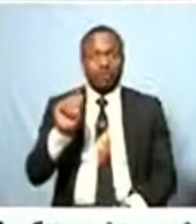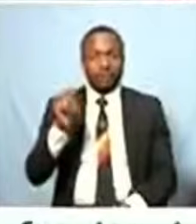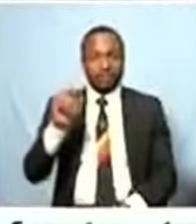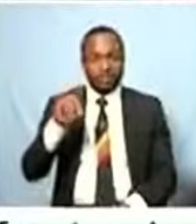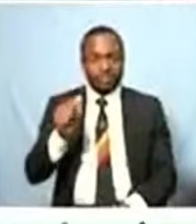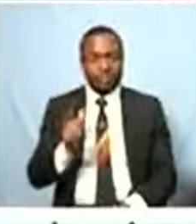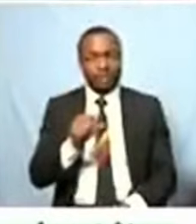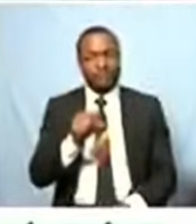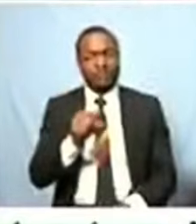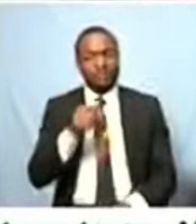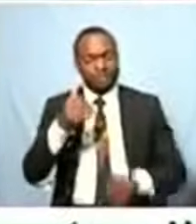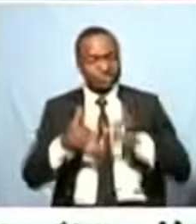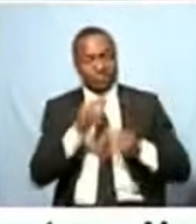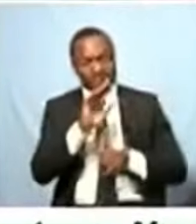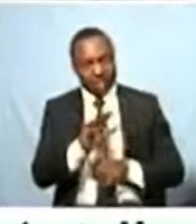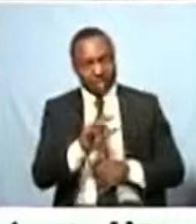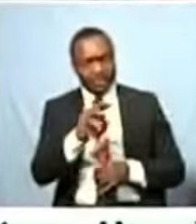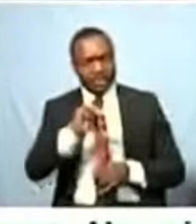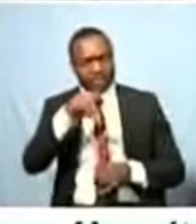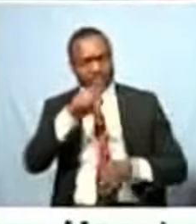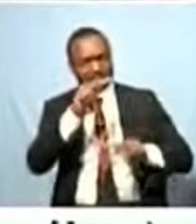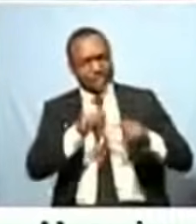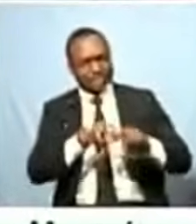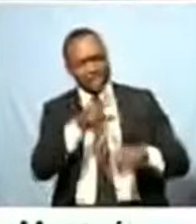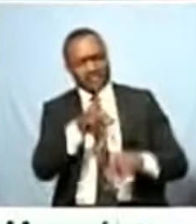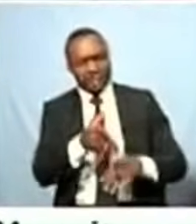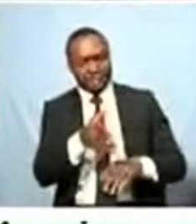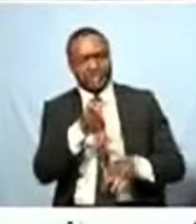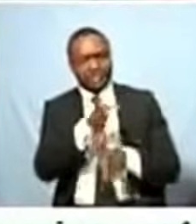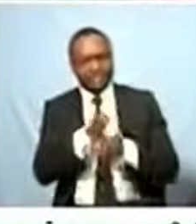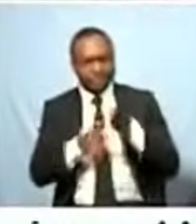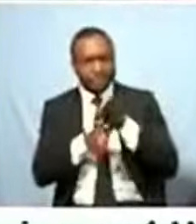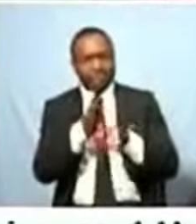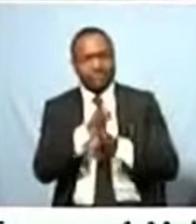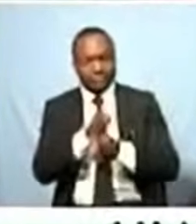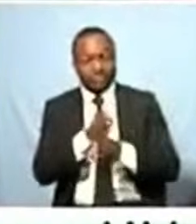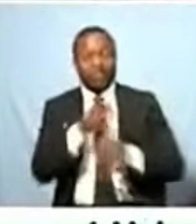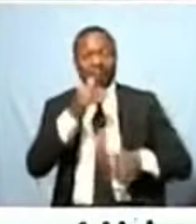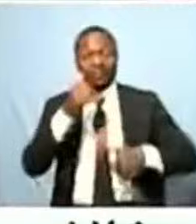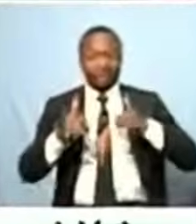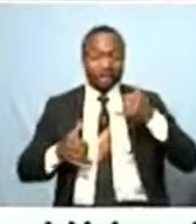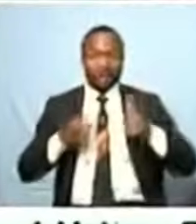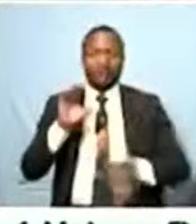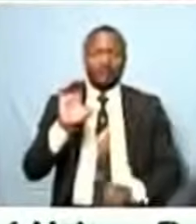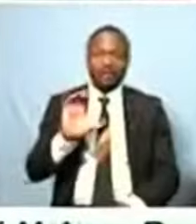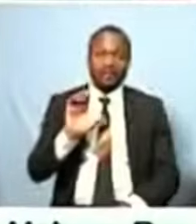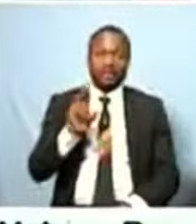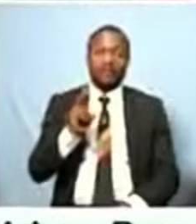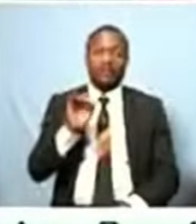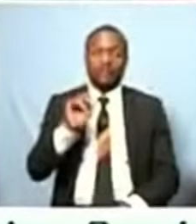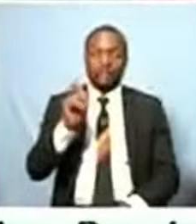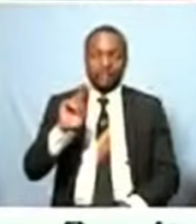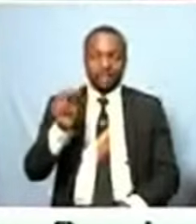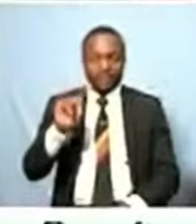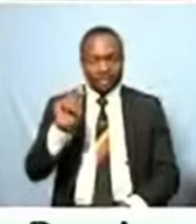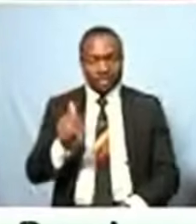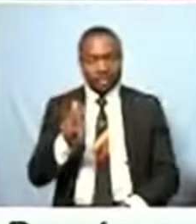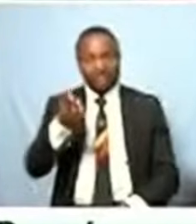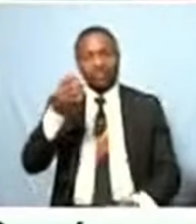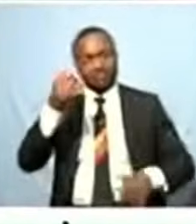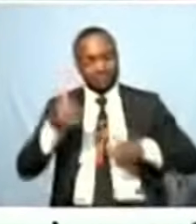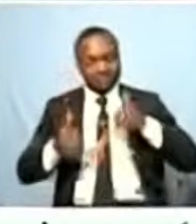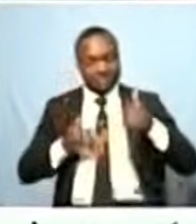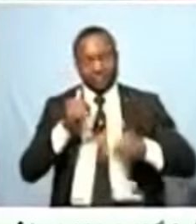done and is getting done. There is joy in Chikankata. There is joy